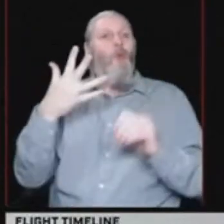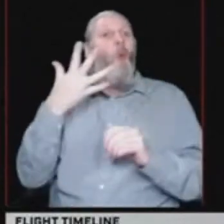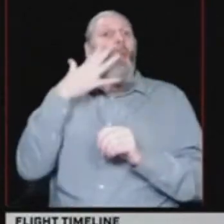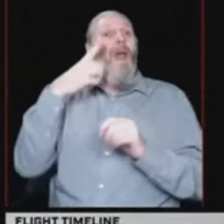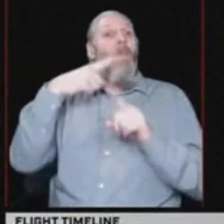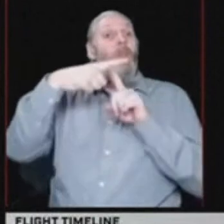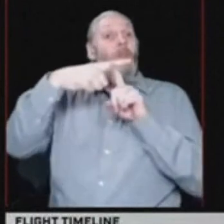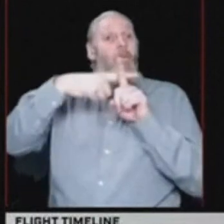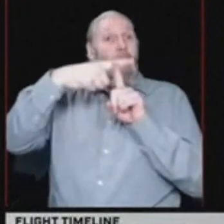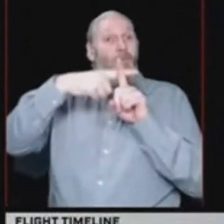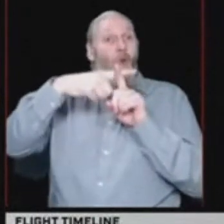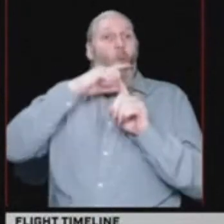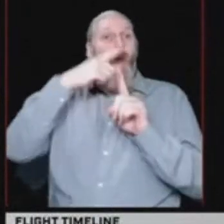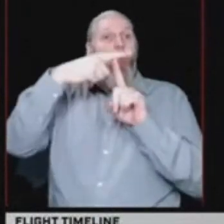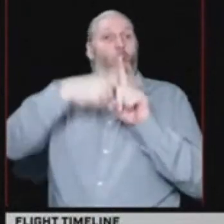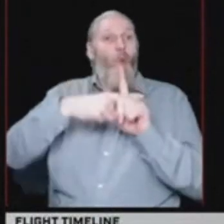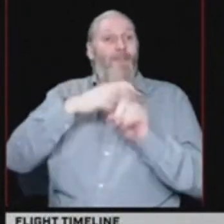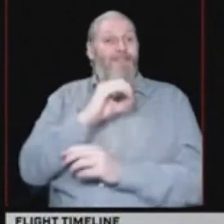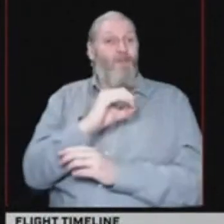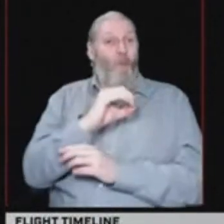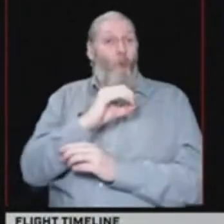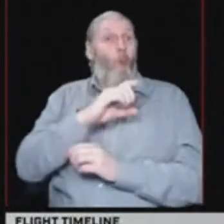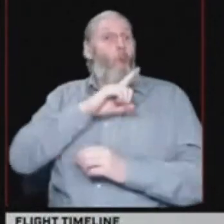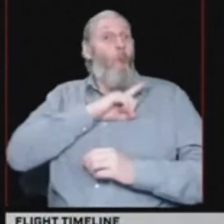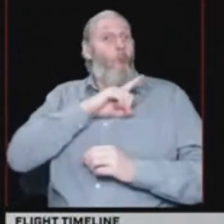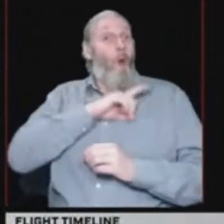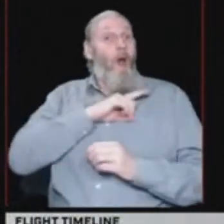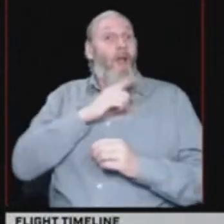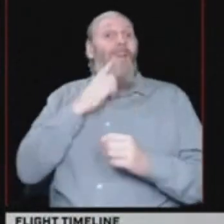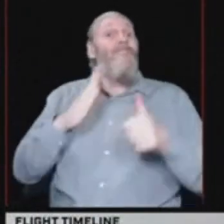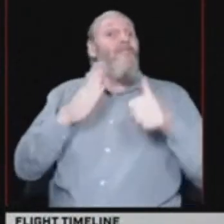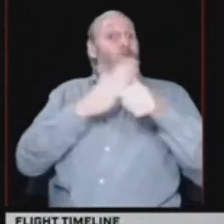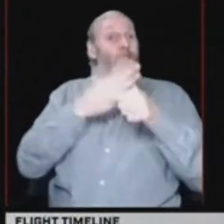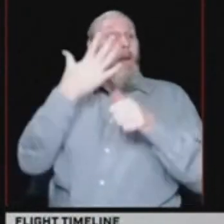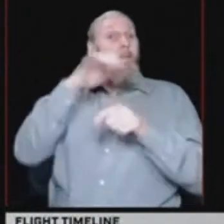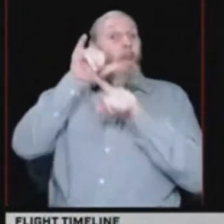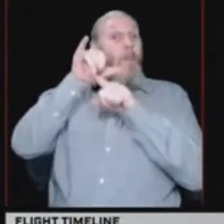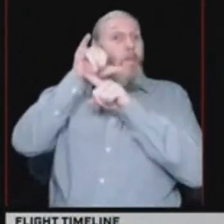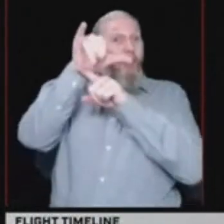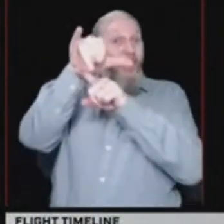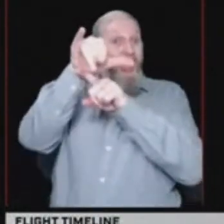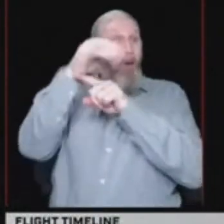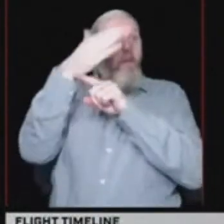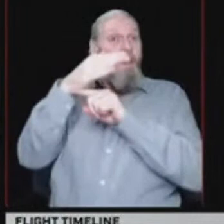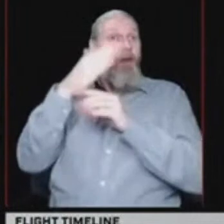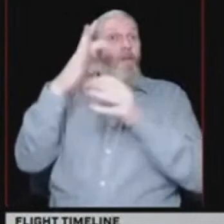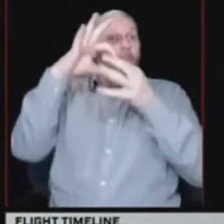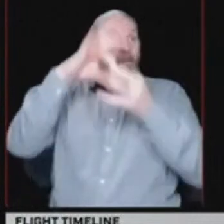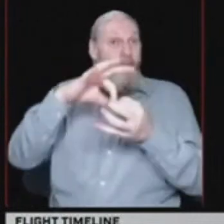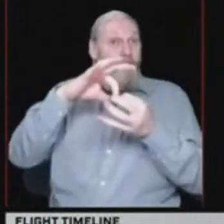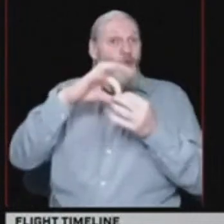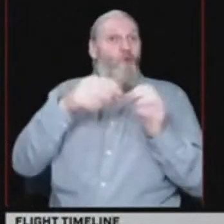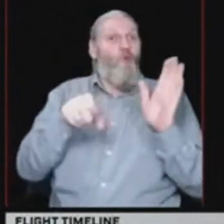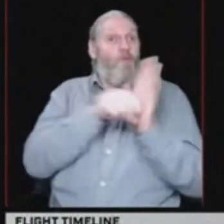the power was being provided by Cosmic Girl at that point before we switched over to the rocket's internal batteries.